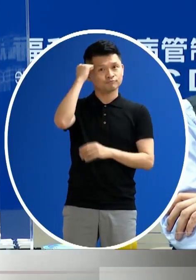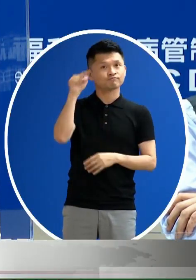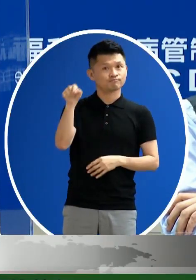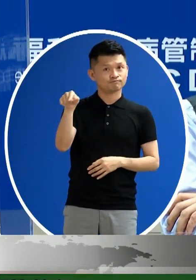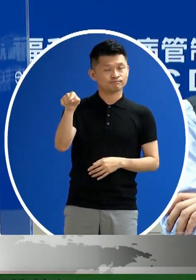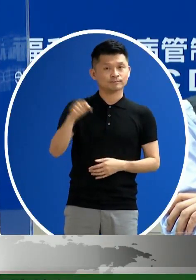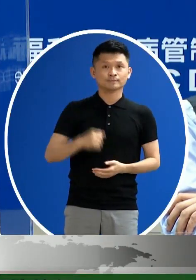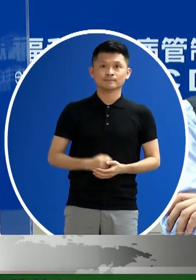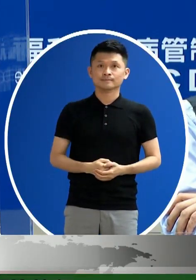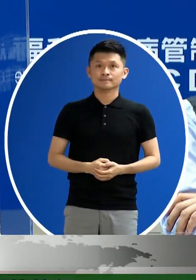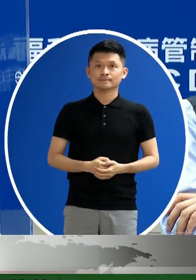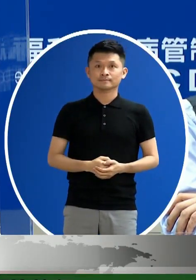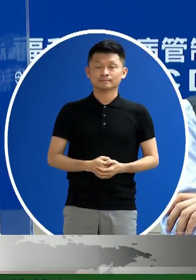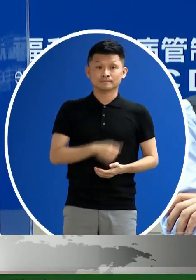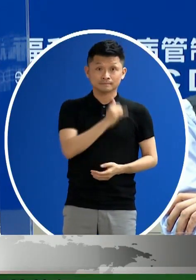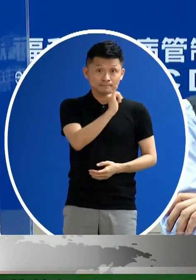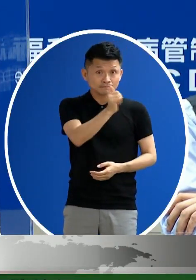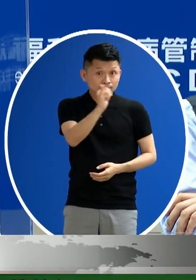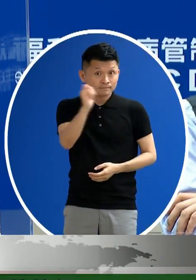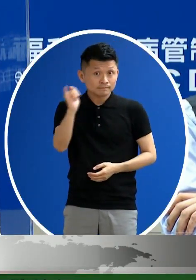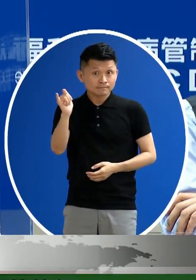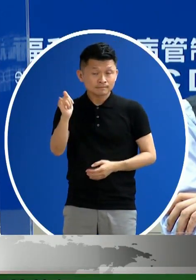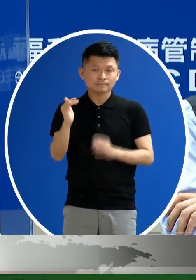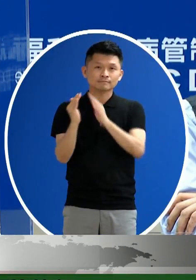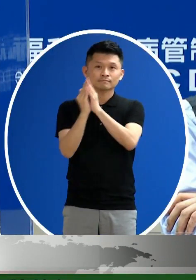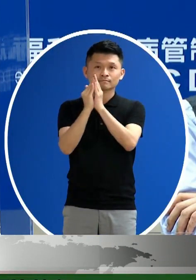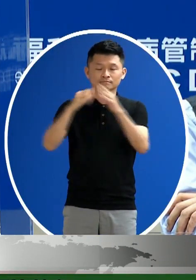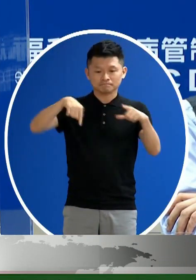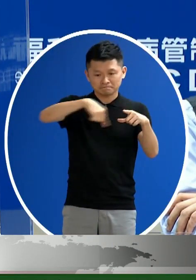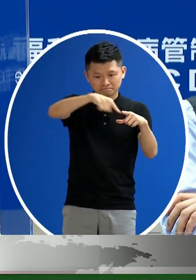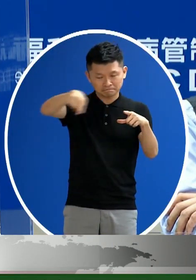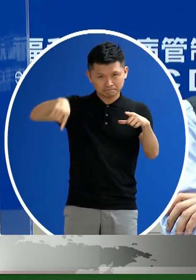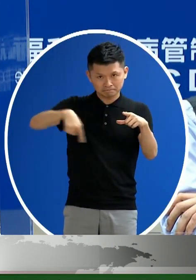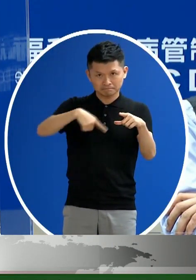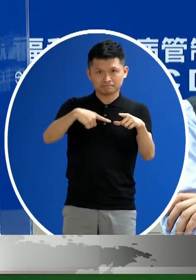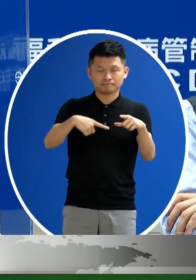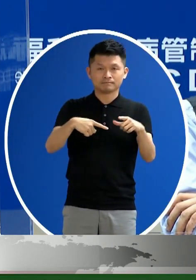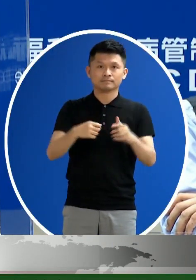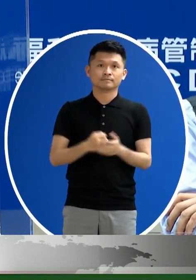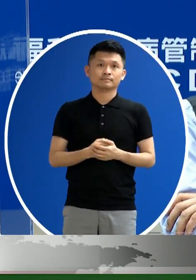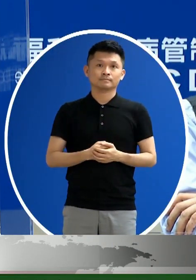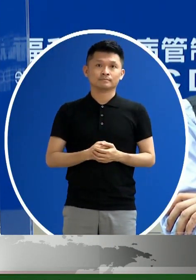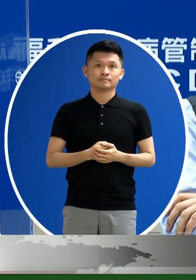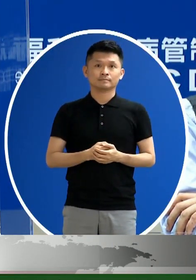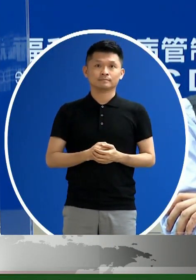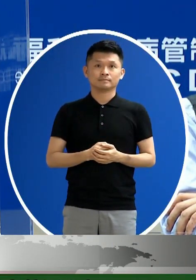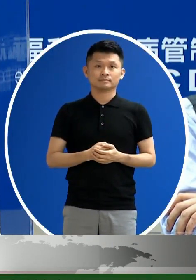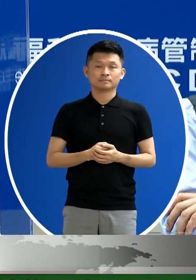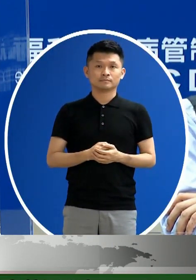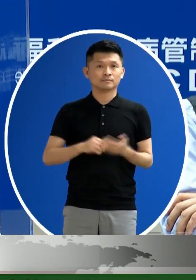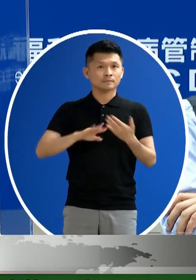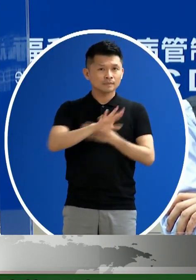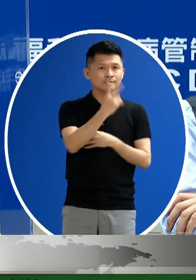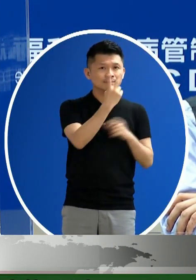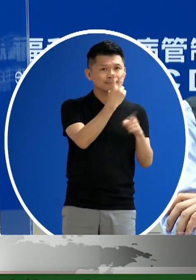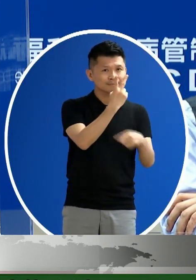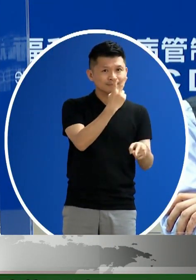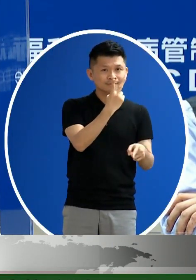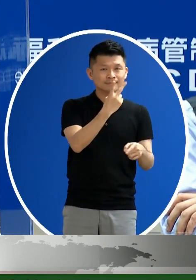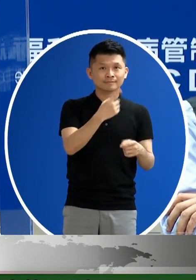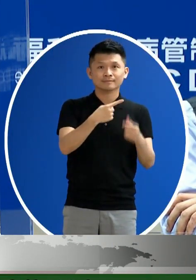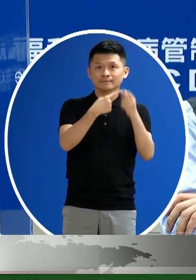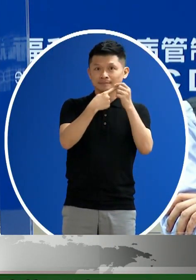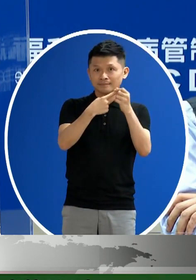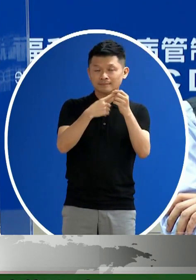These 3 cases live in Taoyuan, and their whereabouts were mostly in Taoyuan, so we're enhancing the alert level in this city. Gatherings will be capped at 50